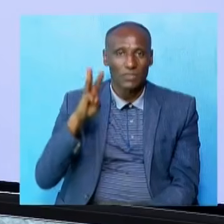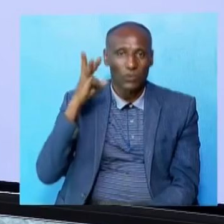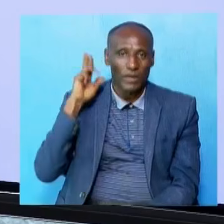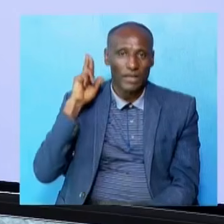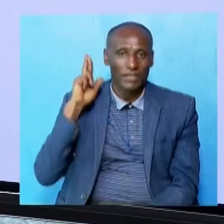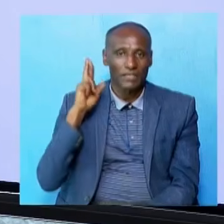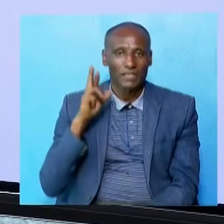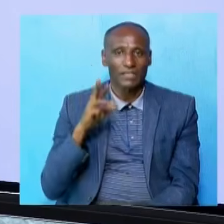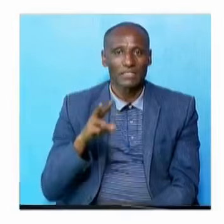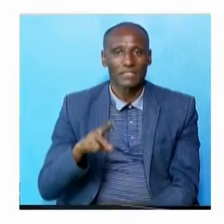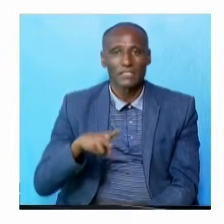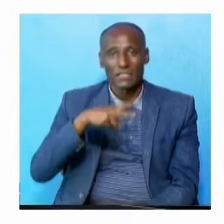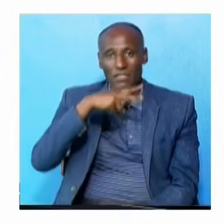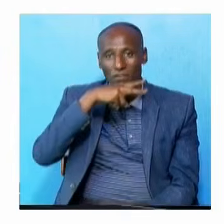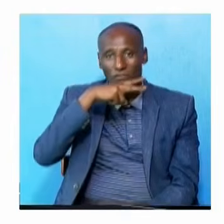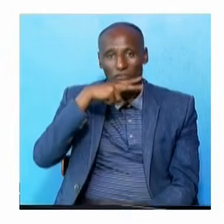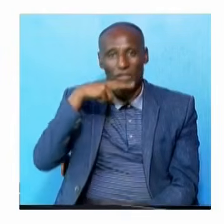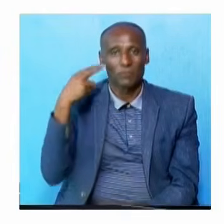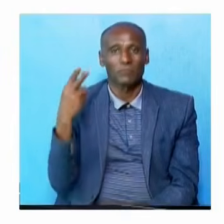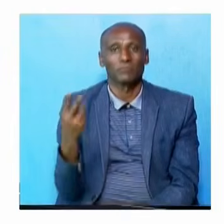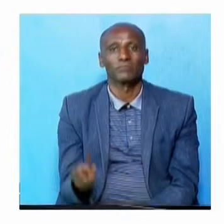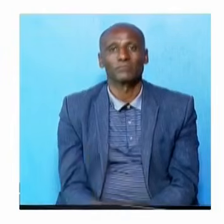Where. Very good. Was